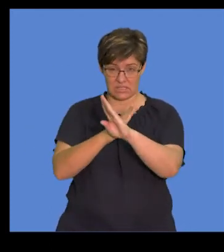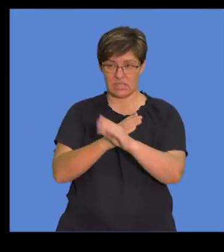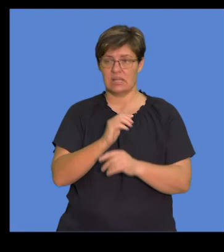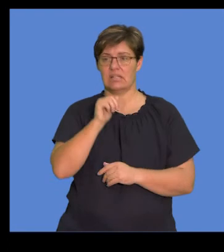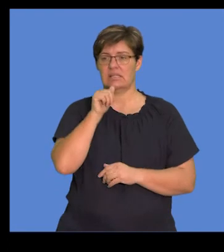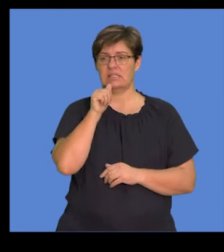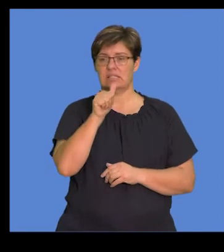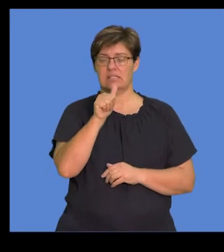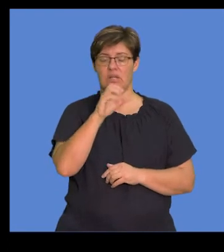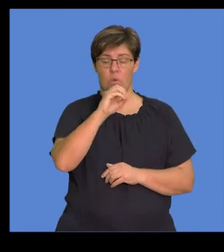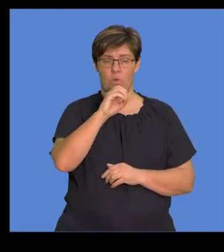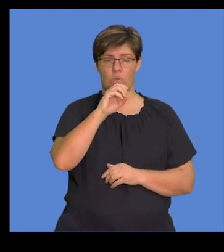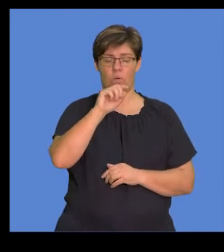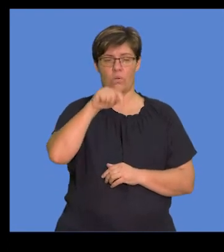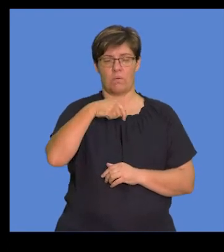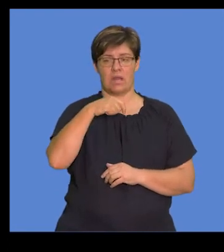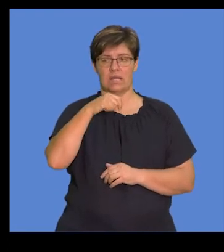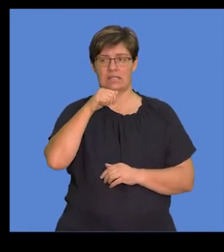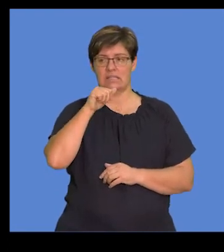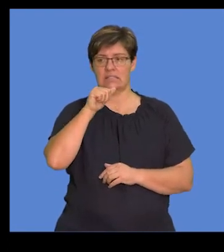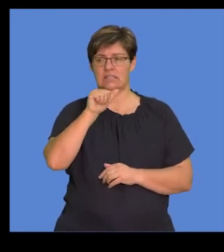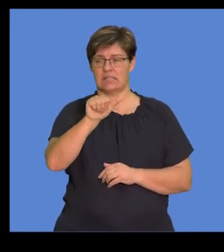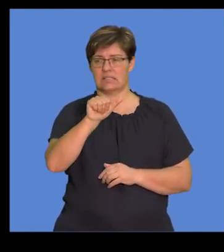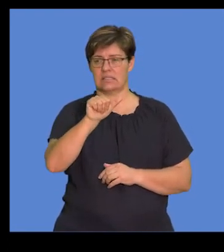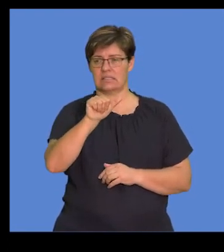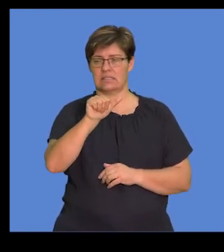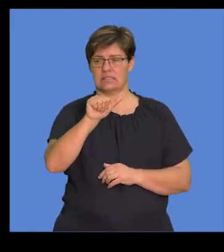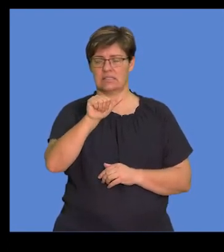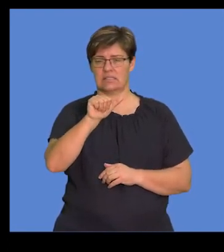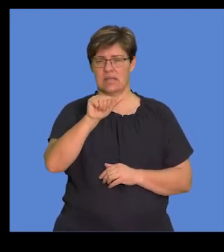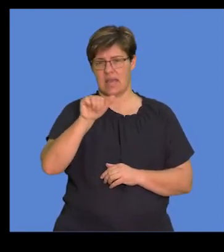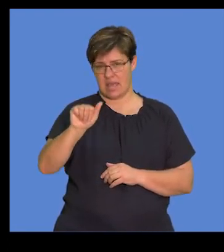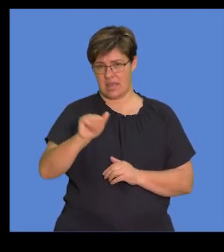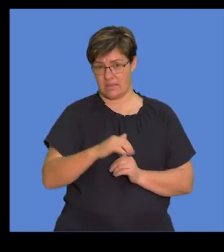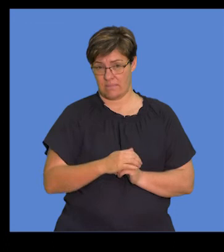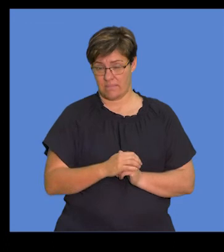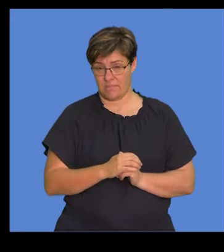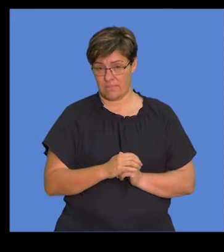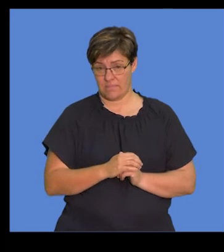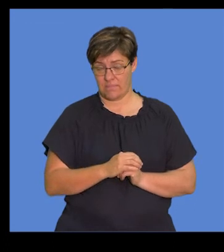amperes, okay? So the current that goes to this resistor is equals to